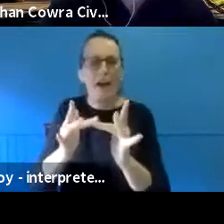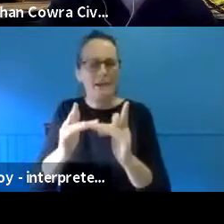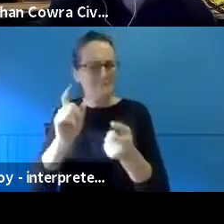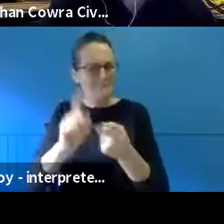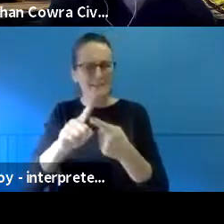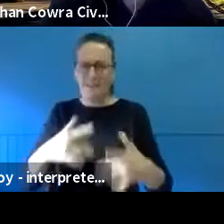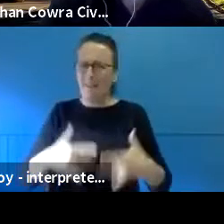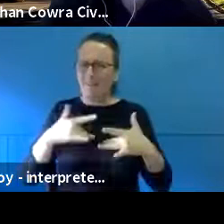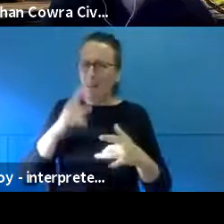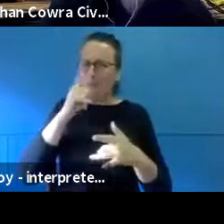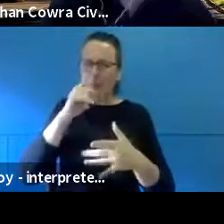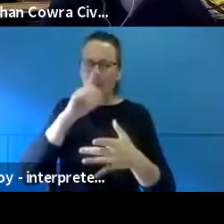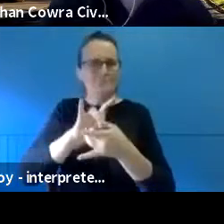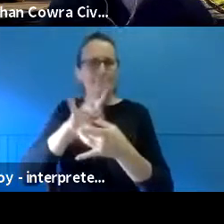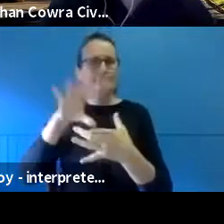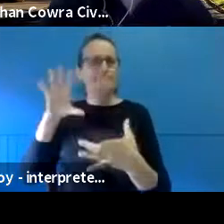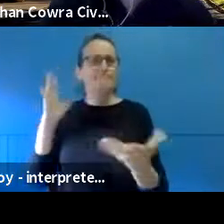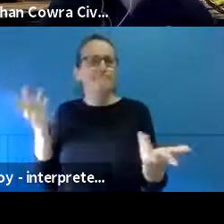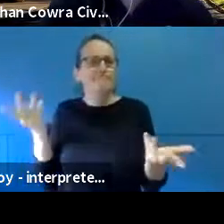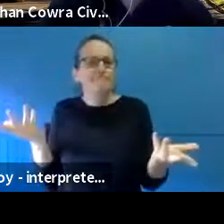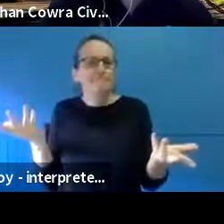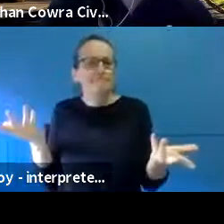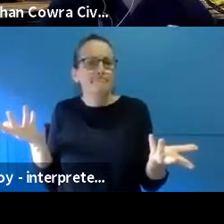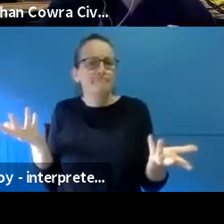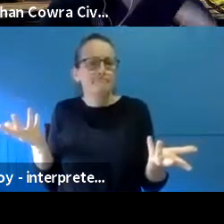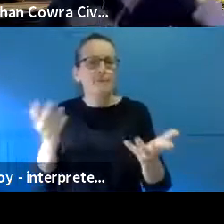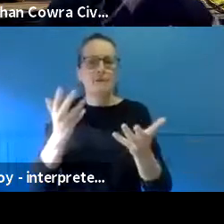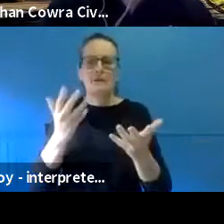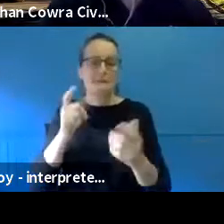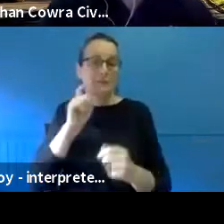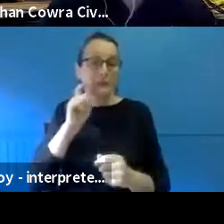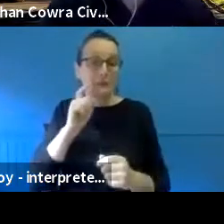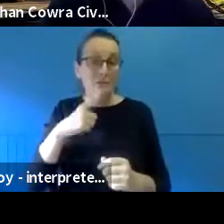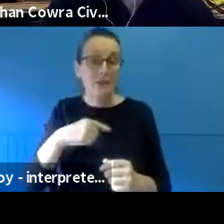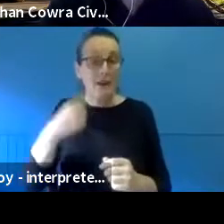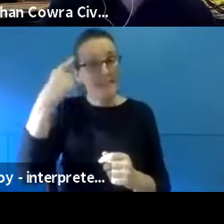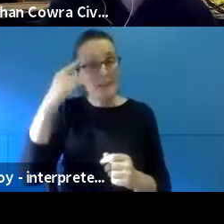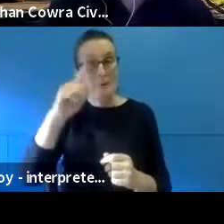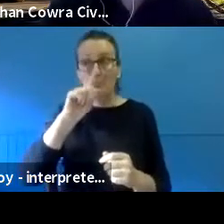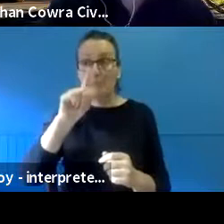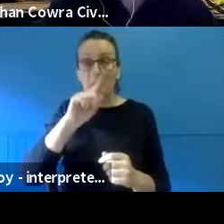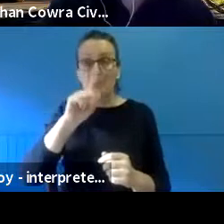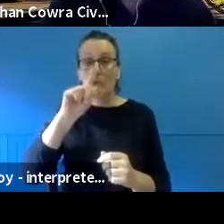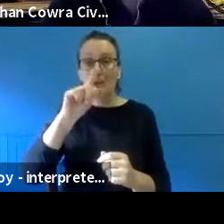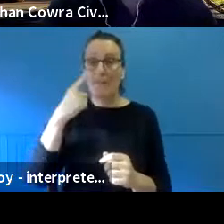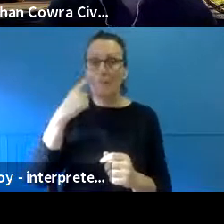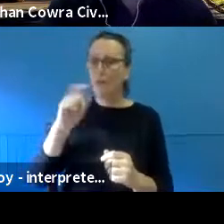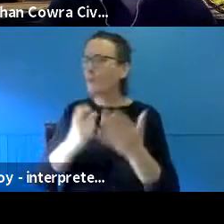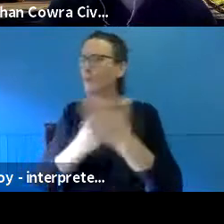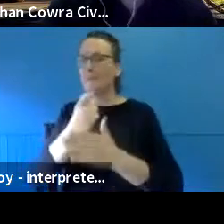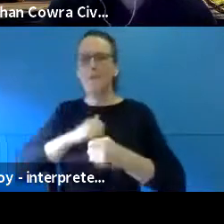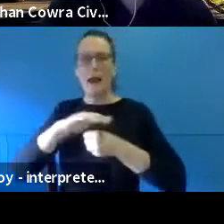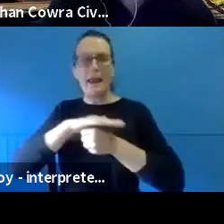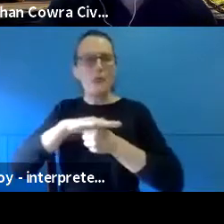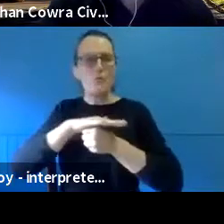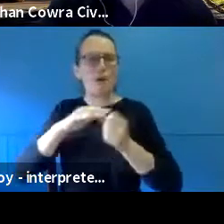than ever before, ironically, from being able to find out things that are on in their local community. And